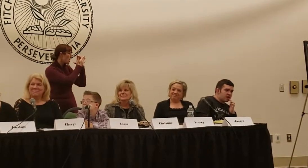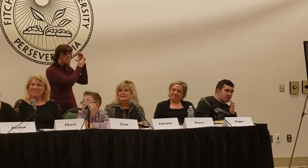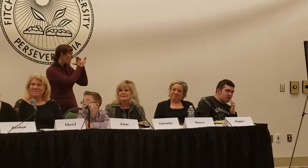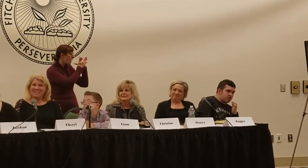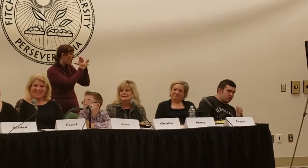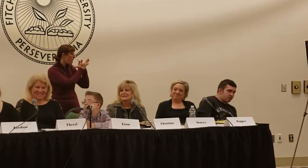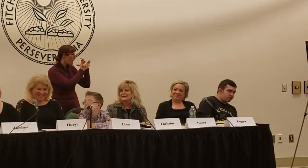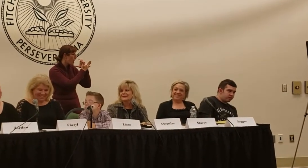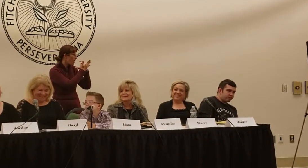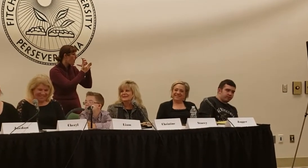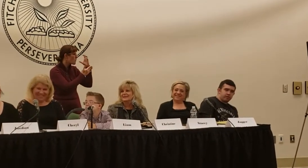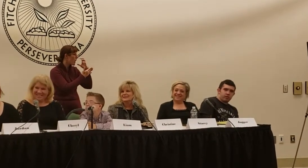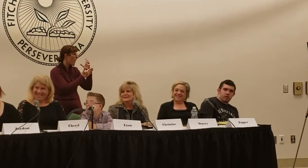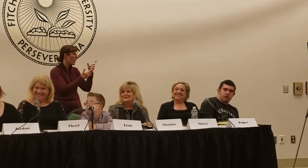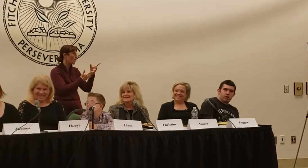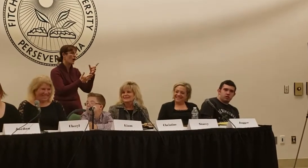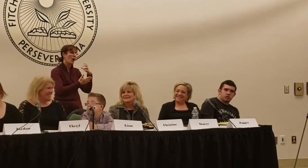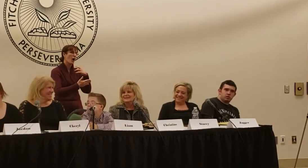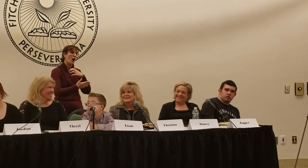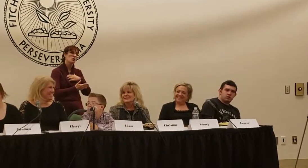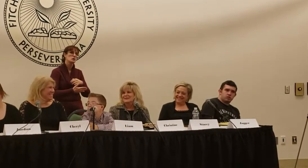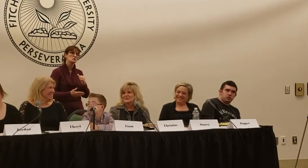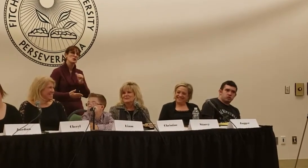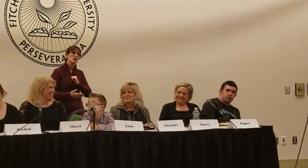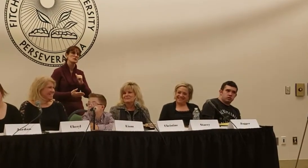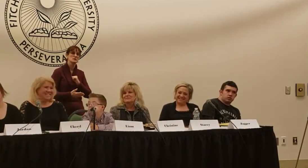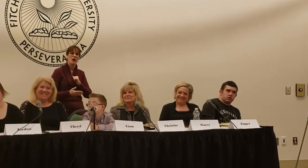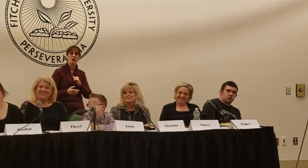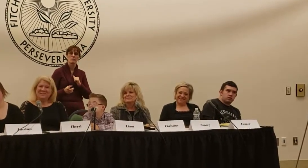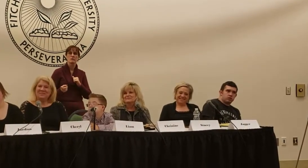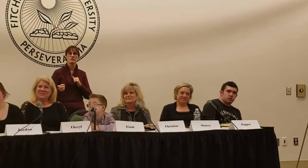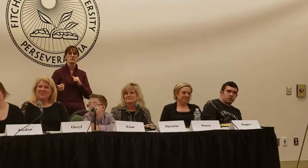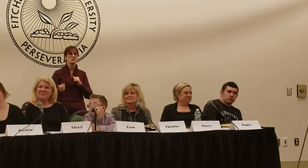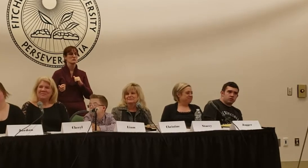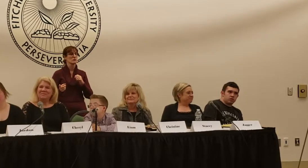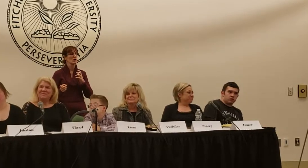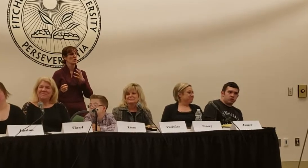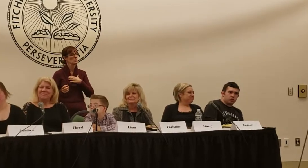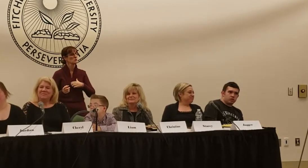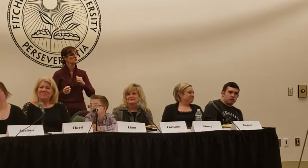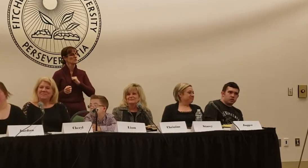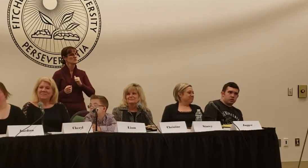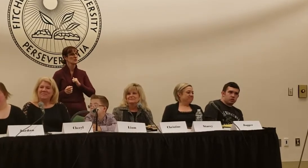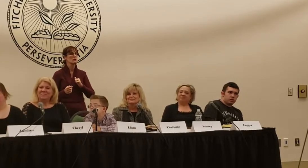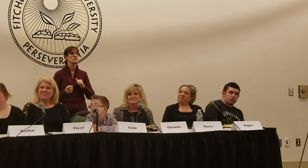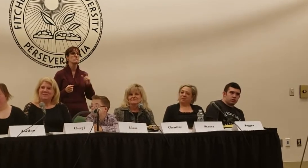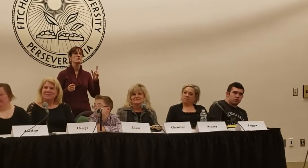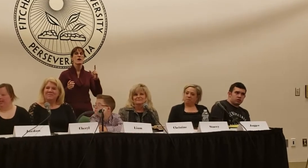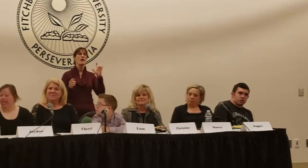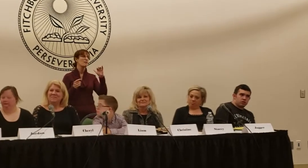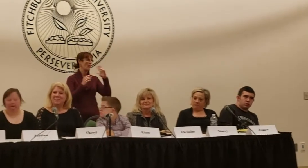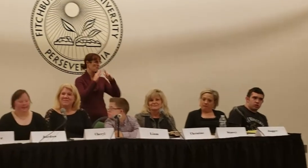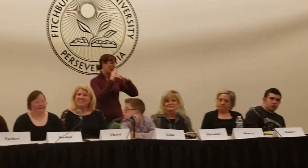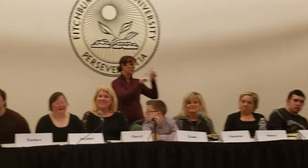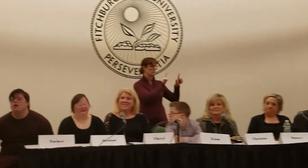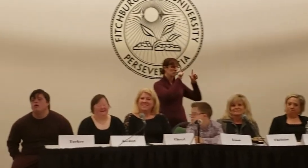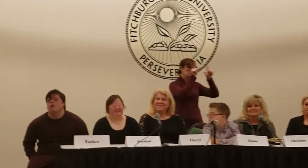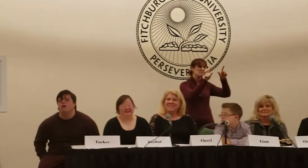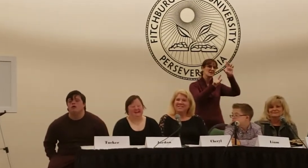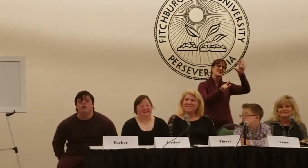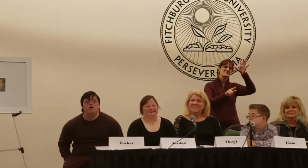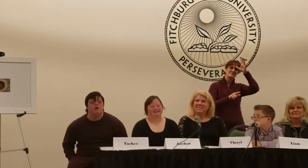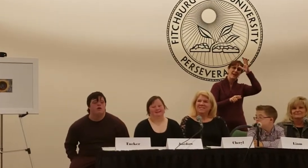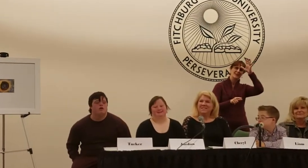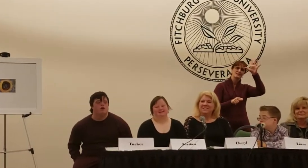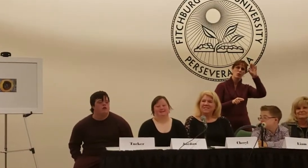just say that? We were like, yes! And then the painting then traveled to Dad's office, where his company